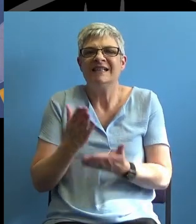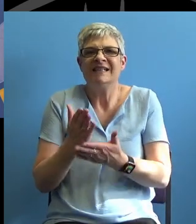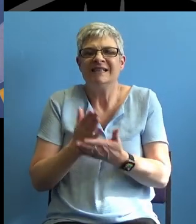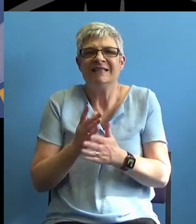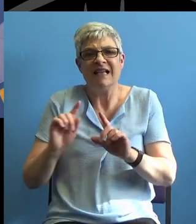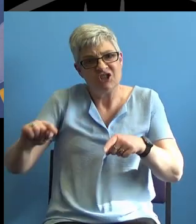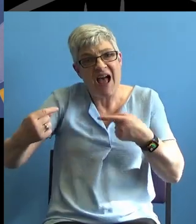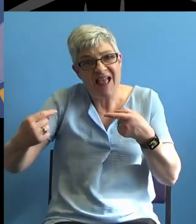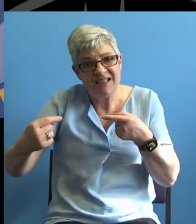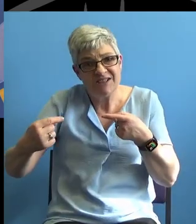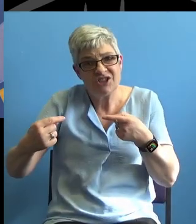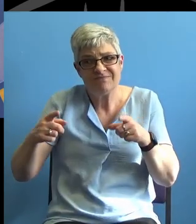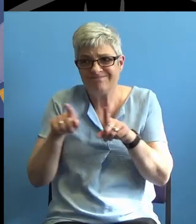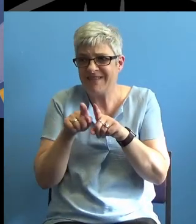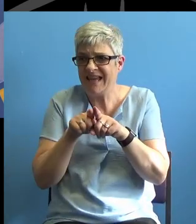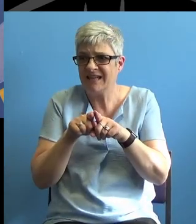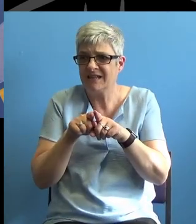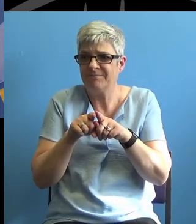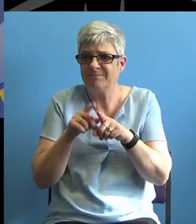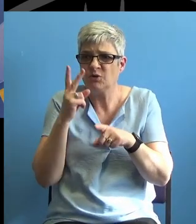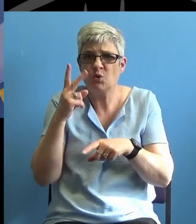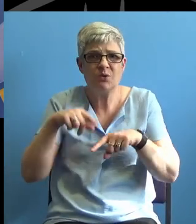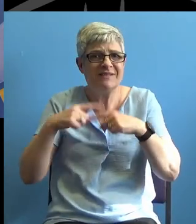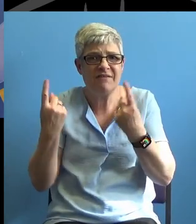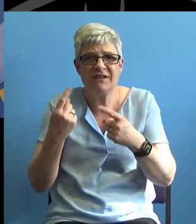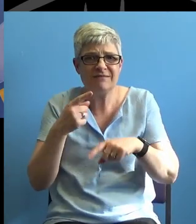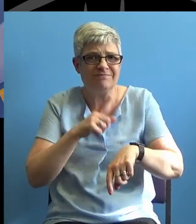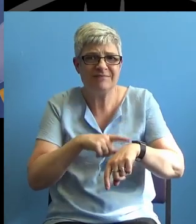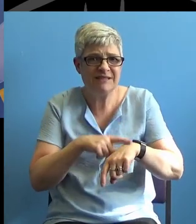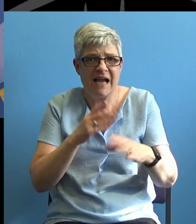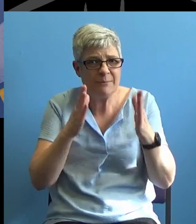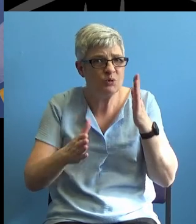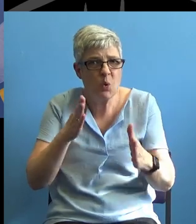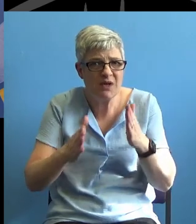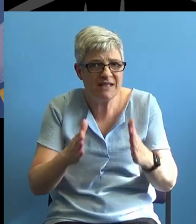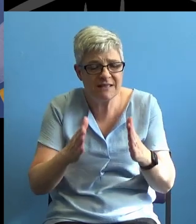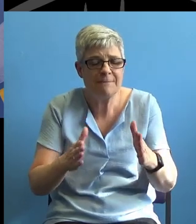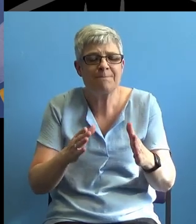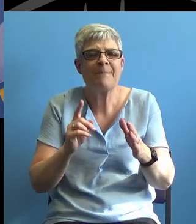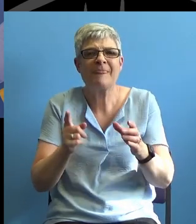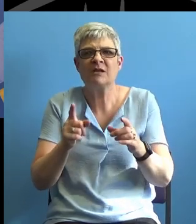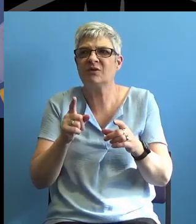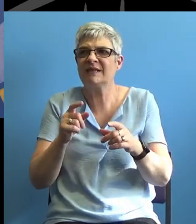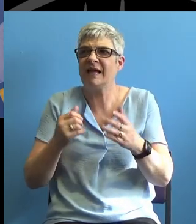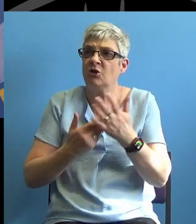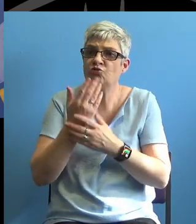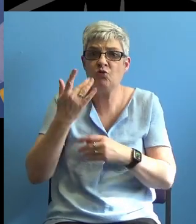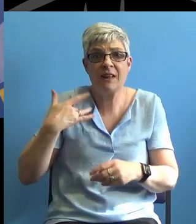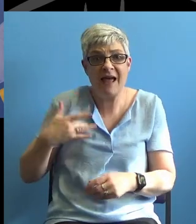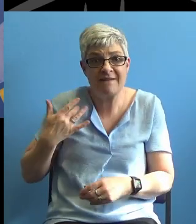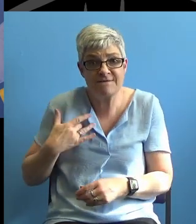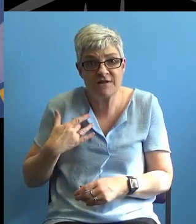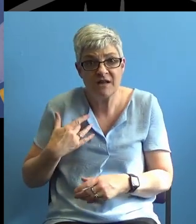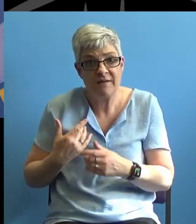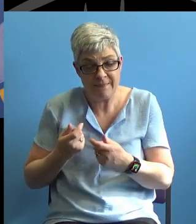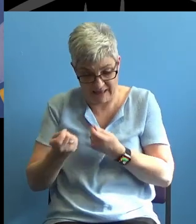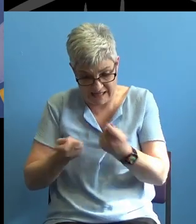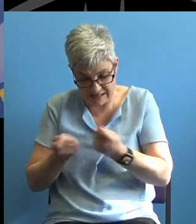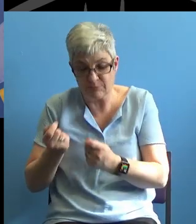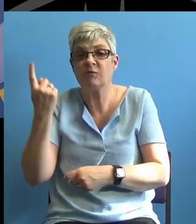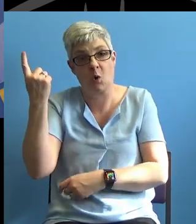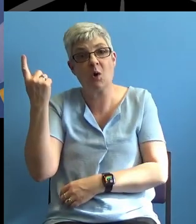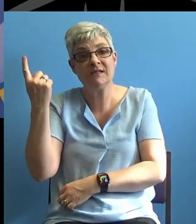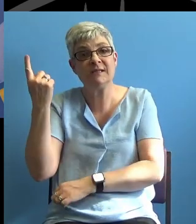there's a challenge of two different time zones. There's the new life of the kingdom of God that's broken in, but still